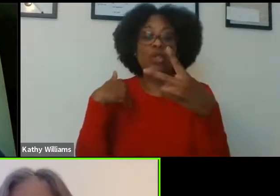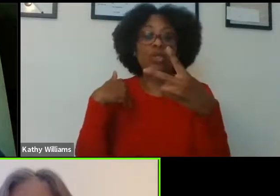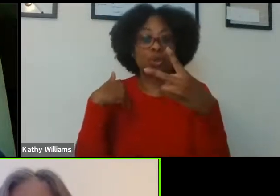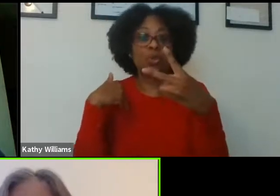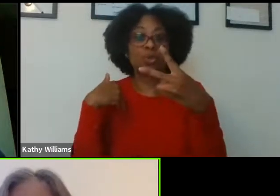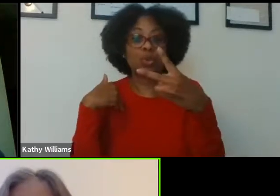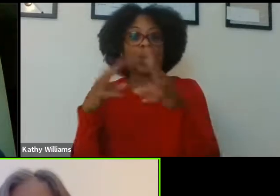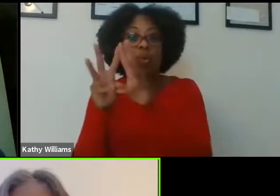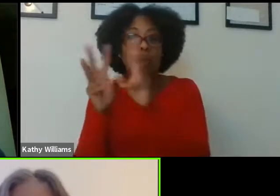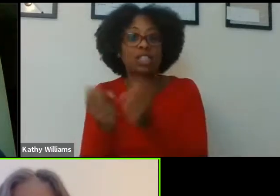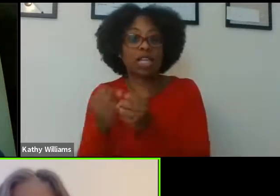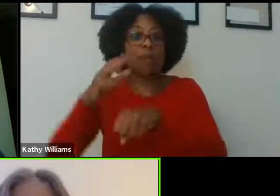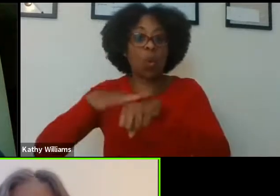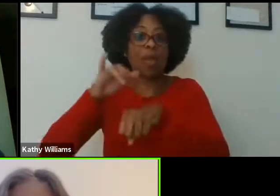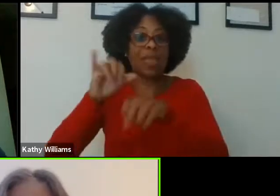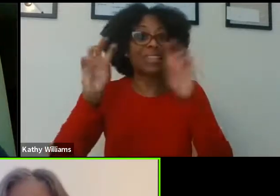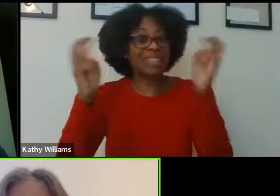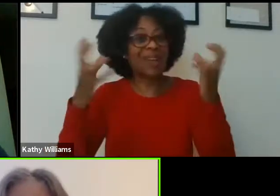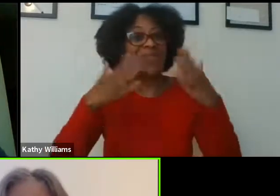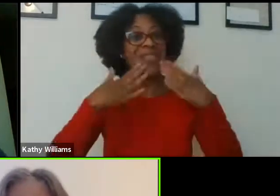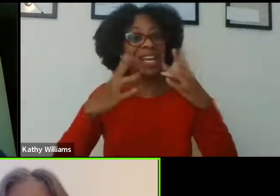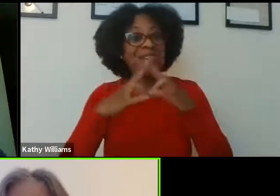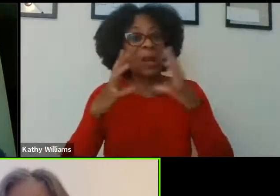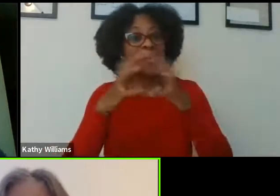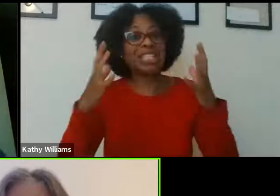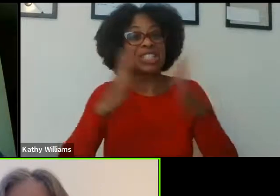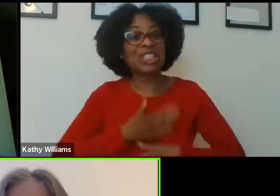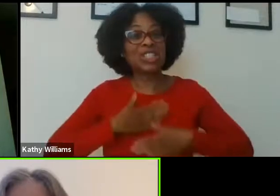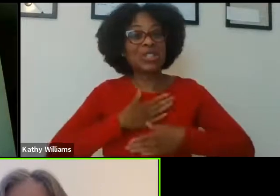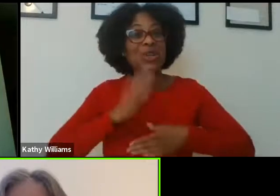topic. So thank you very much. Enjoy your day.